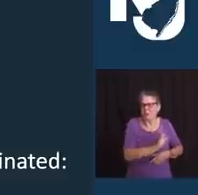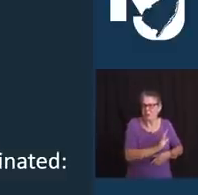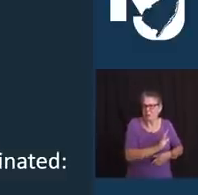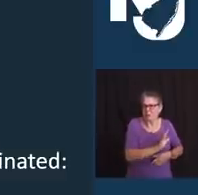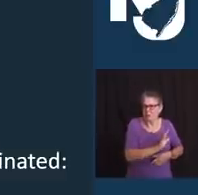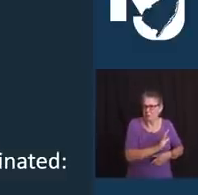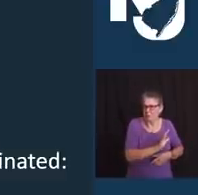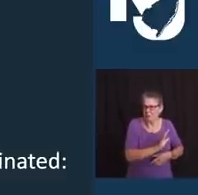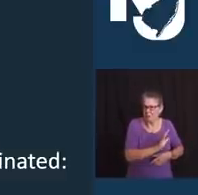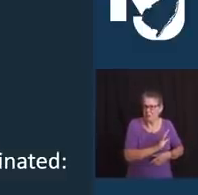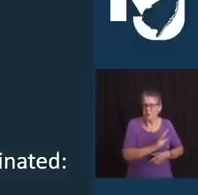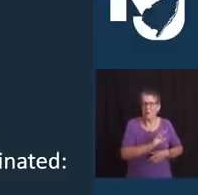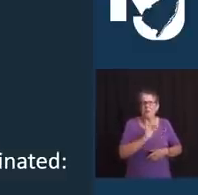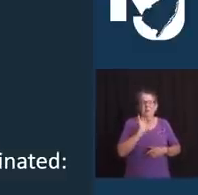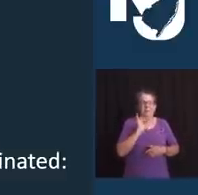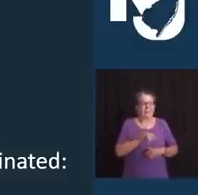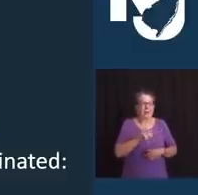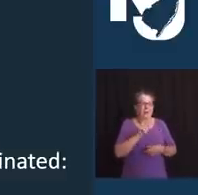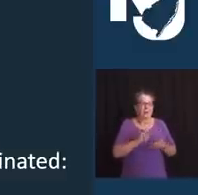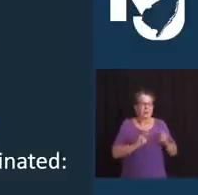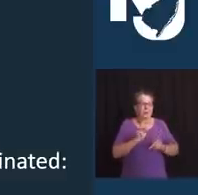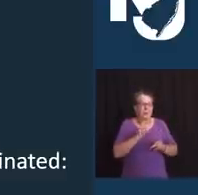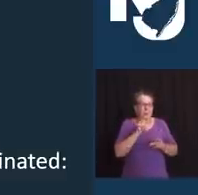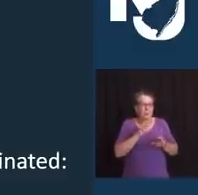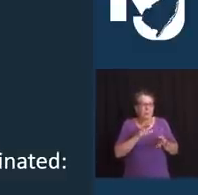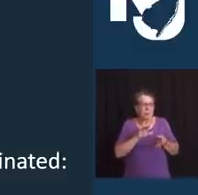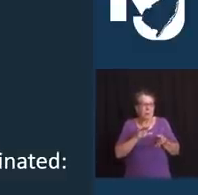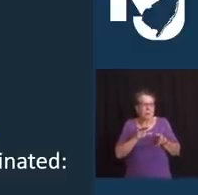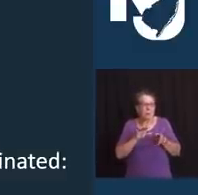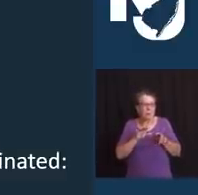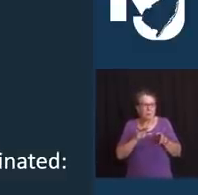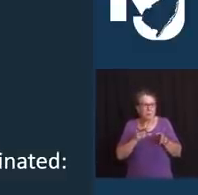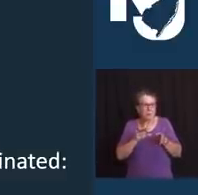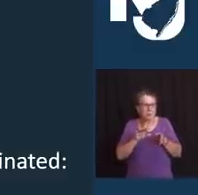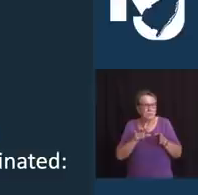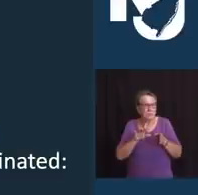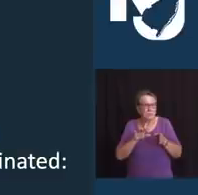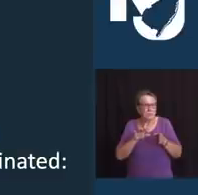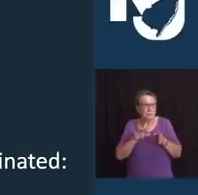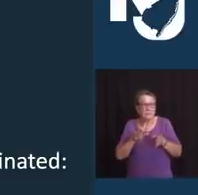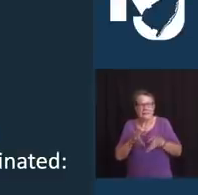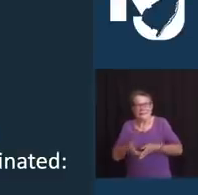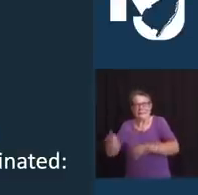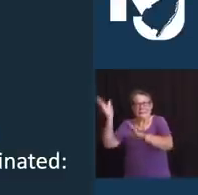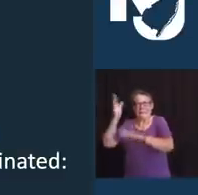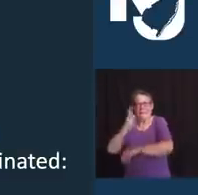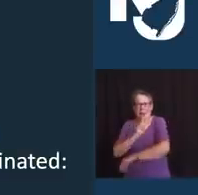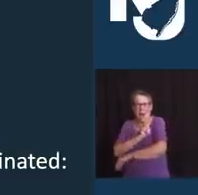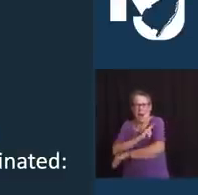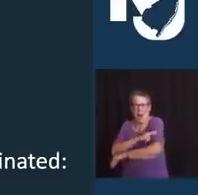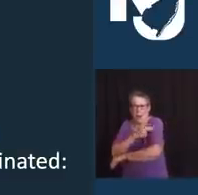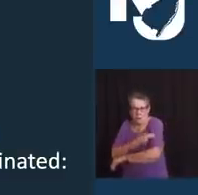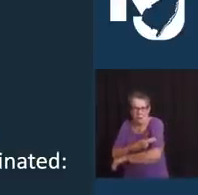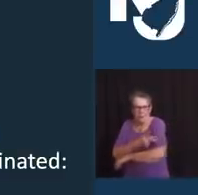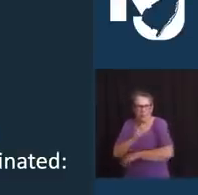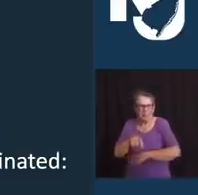0.004% have acquired a case of COVID requiring hospitalization, and just 50 or